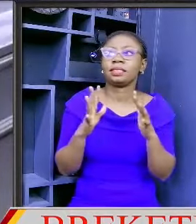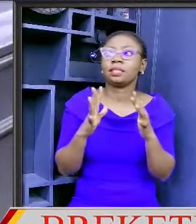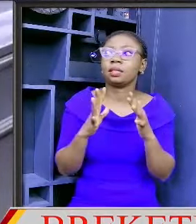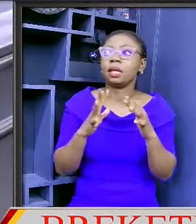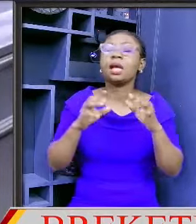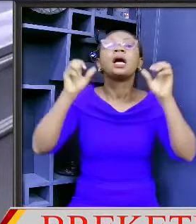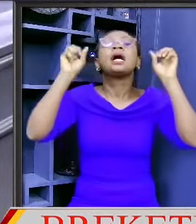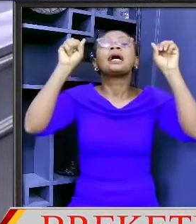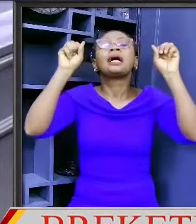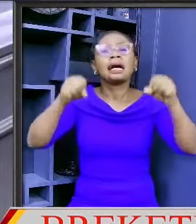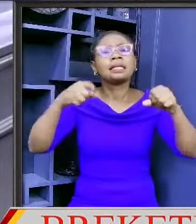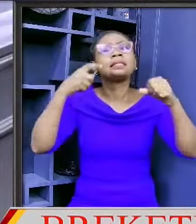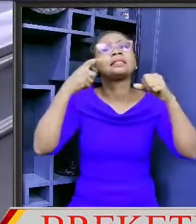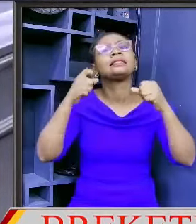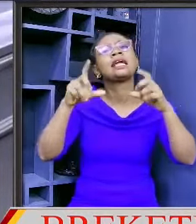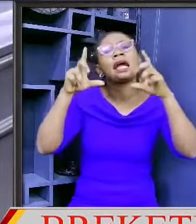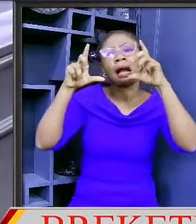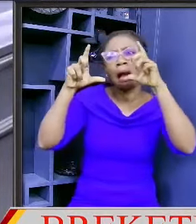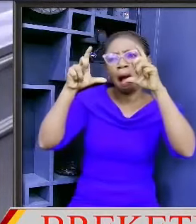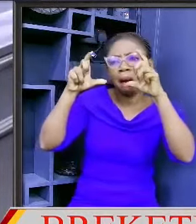Can the camera capture her, please?